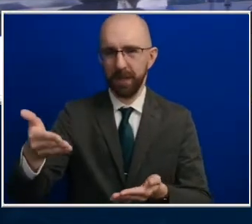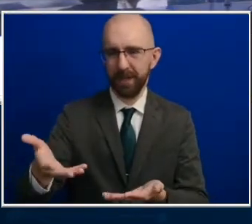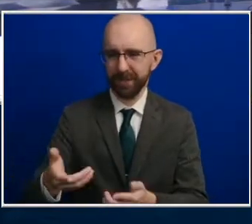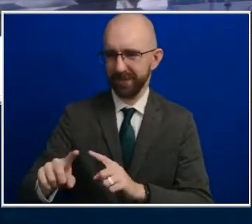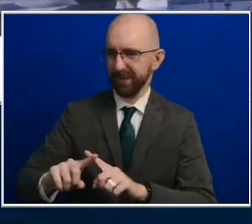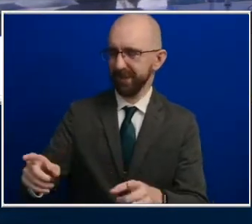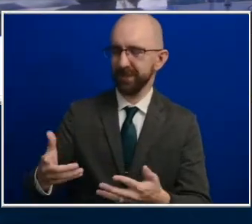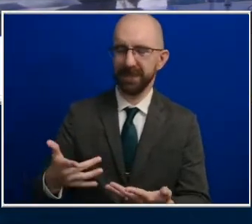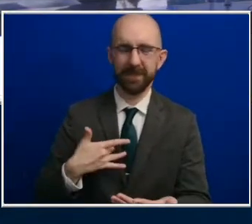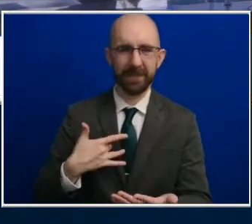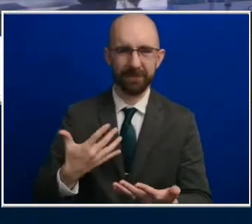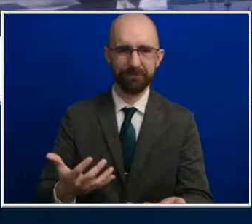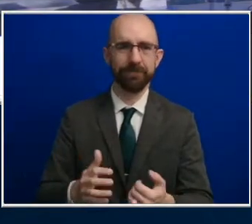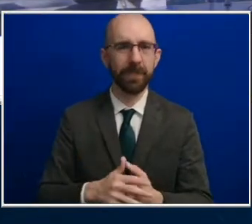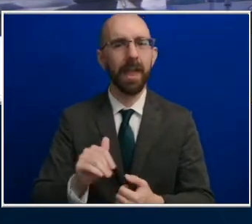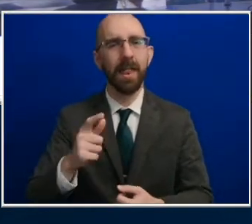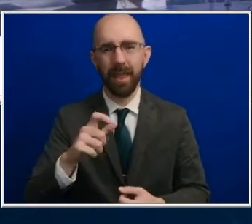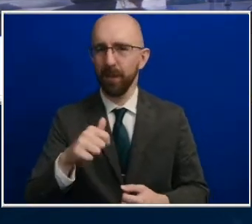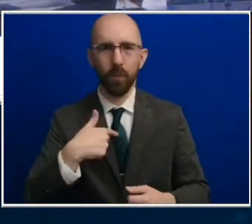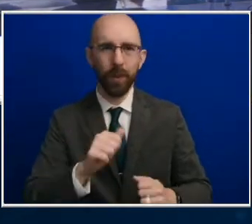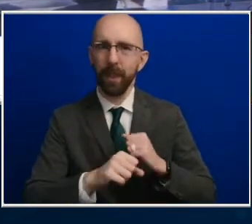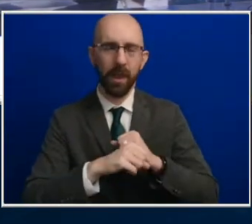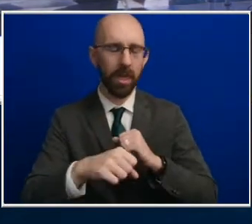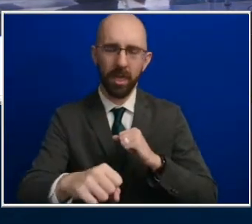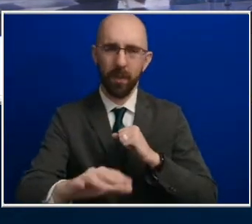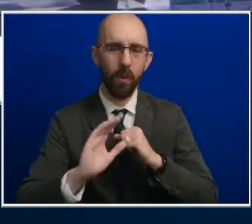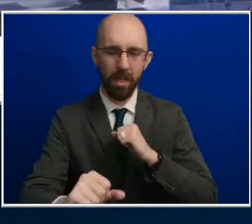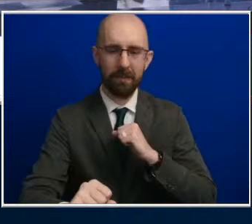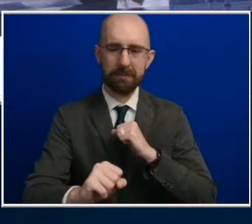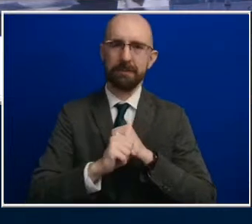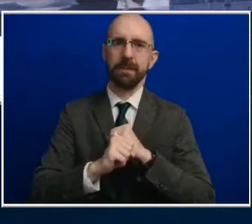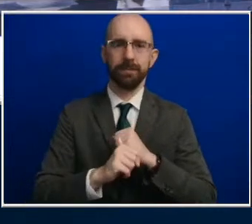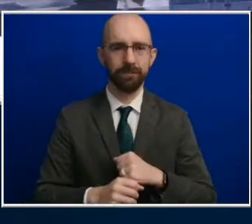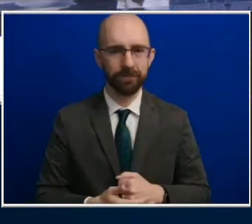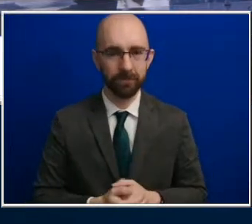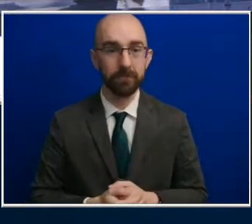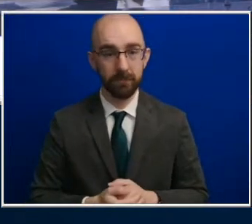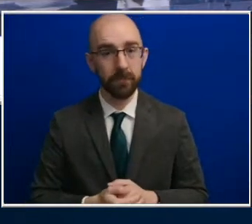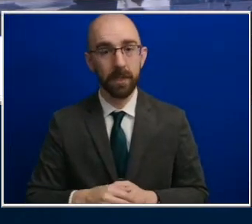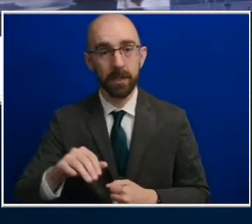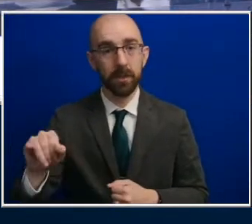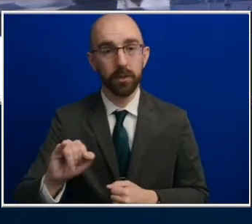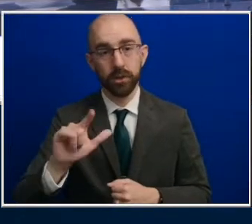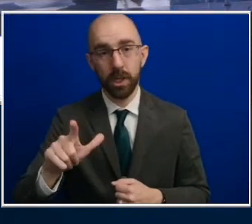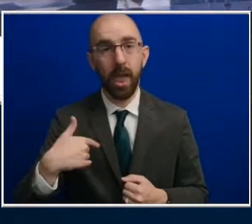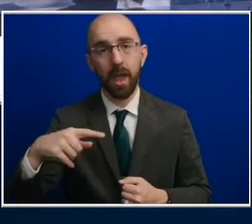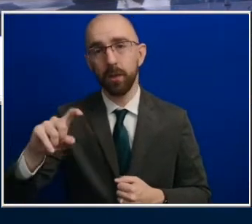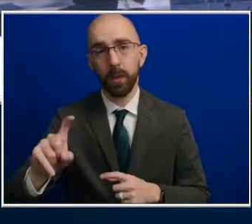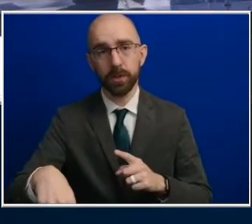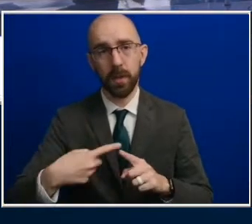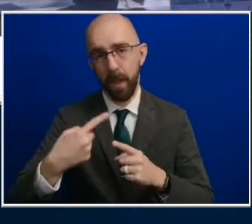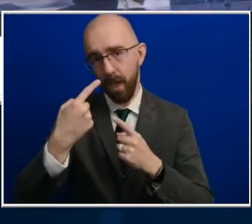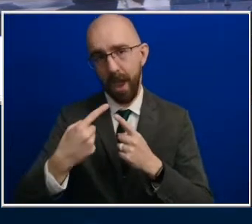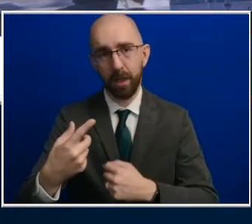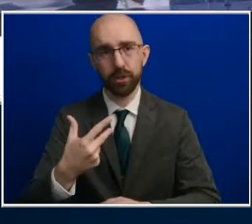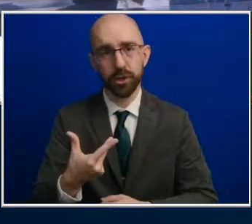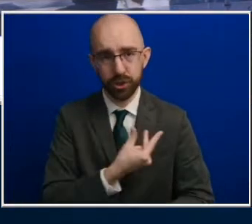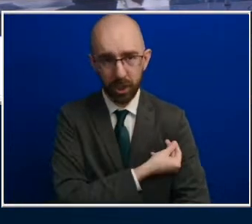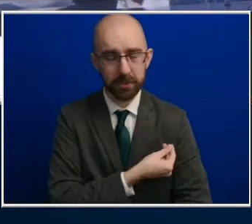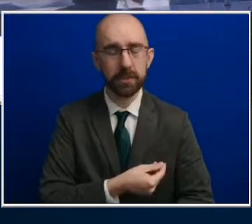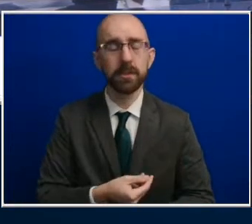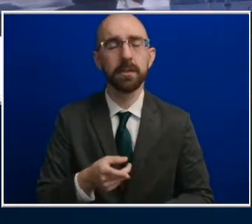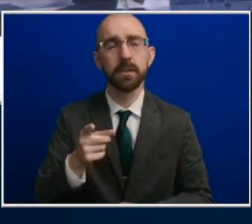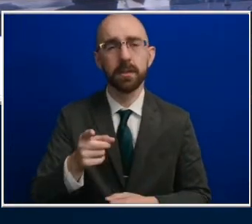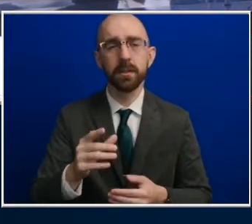sorry, we could go on this rant for a little while. No problem. Jill has a question about allergy shots. Jill shares that she took